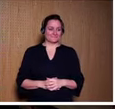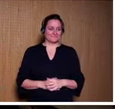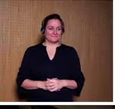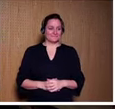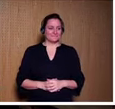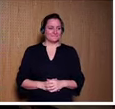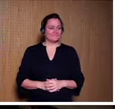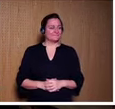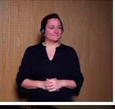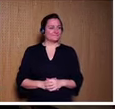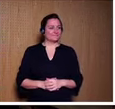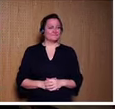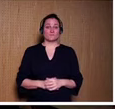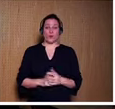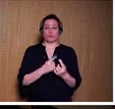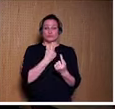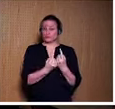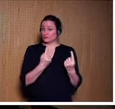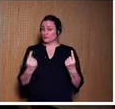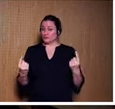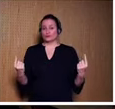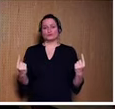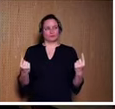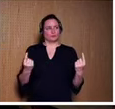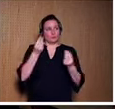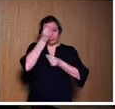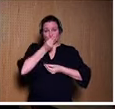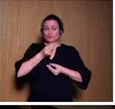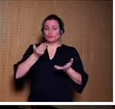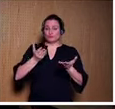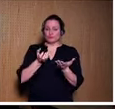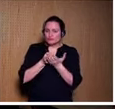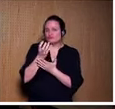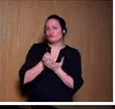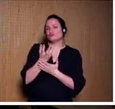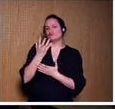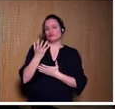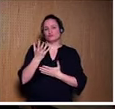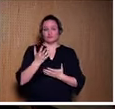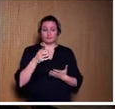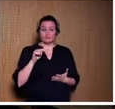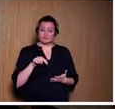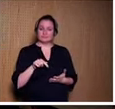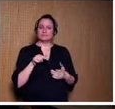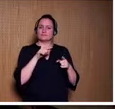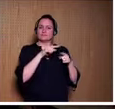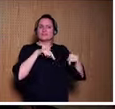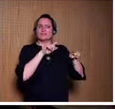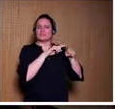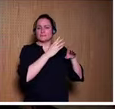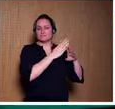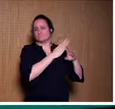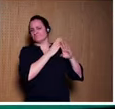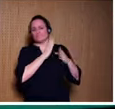their expertise on a wide range of issues related to the mechanism of anti-rights movement. How do